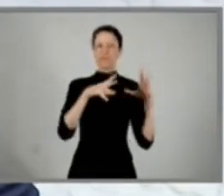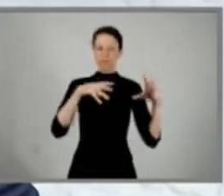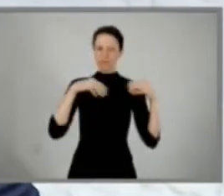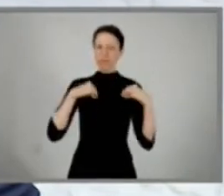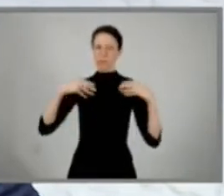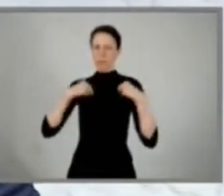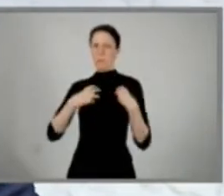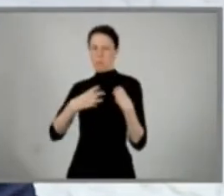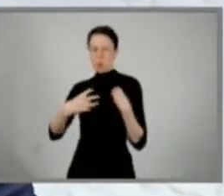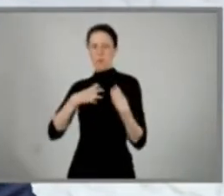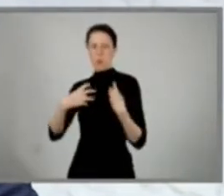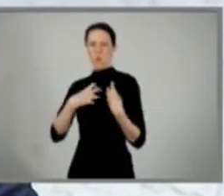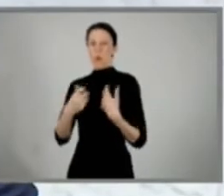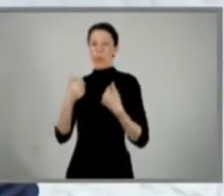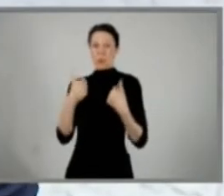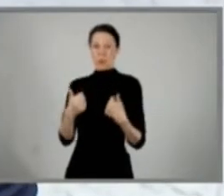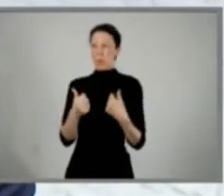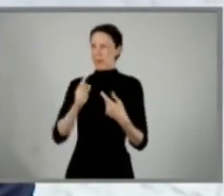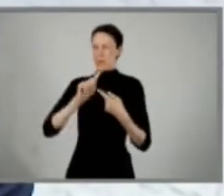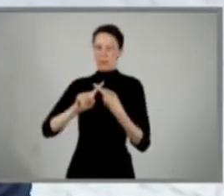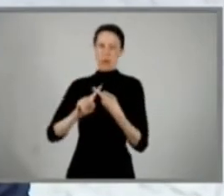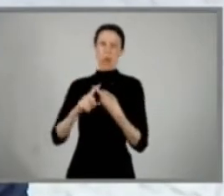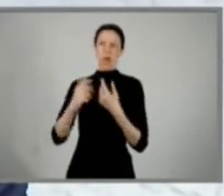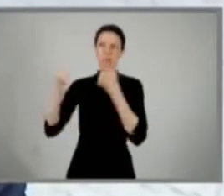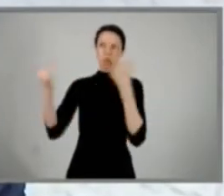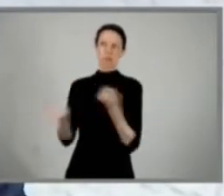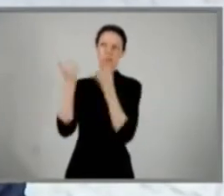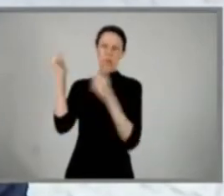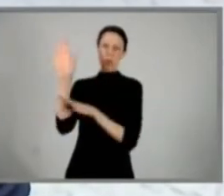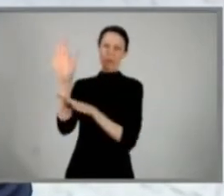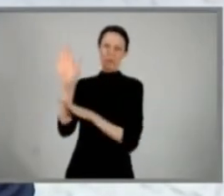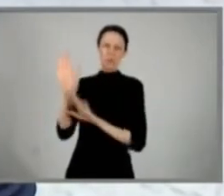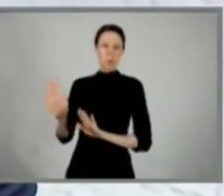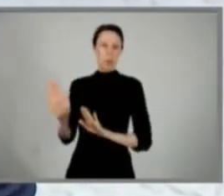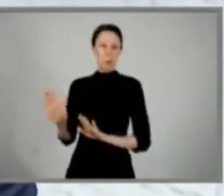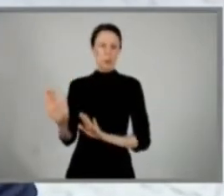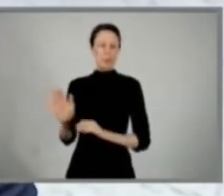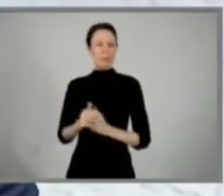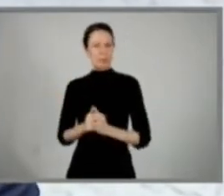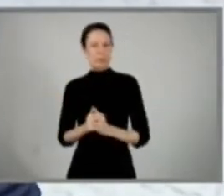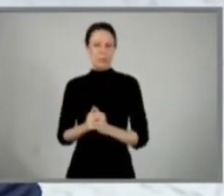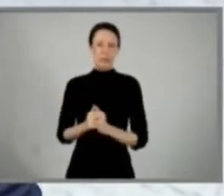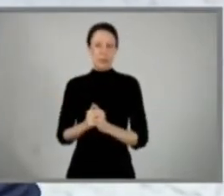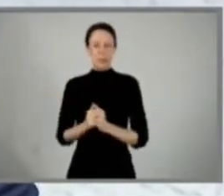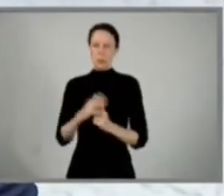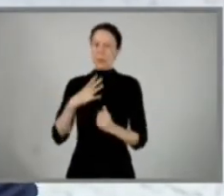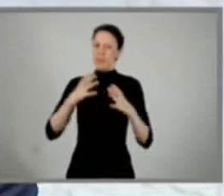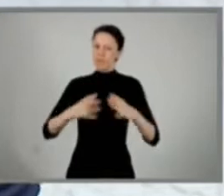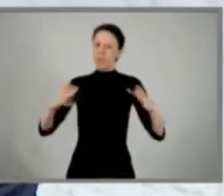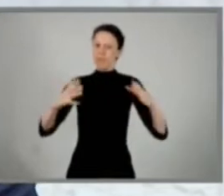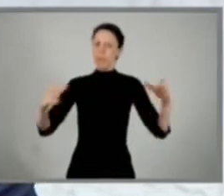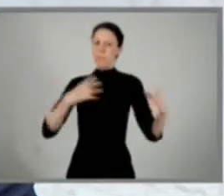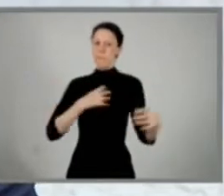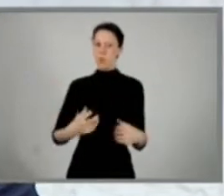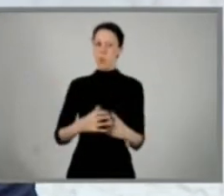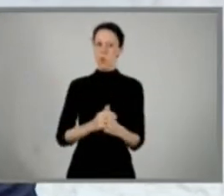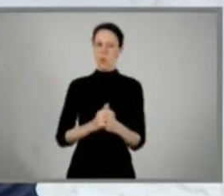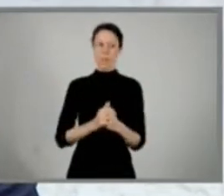going to maintain its quarantine arrangements for people returning overseas. National Cabinet and the Commonwealth Government is very committed to